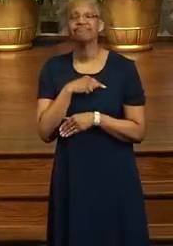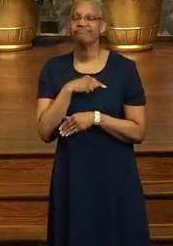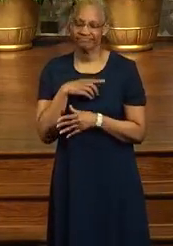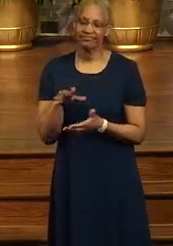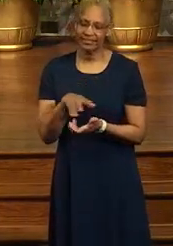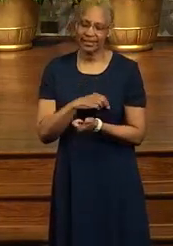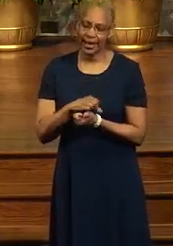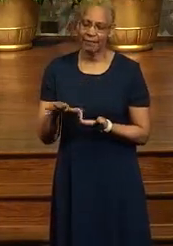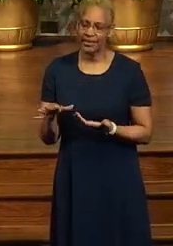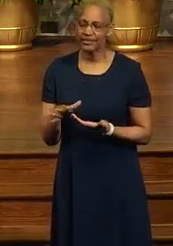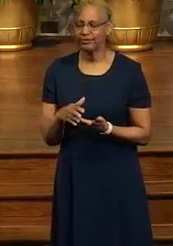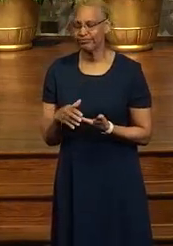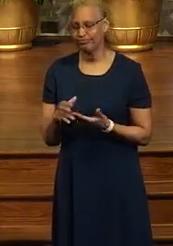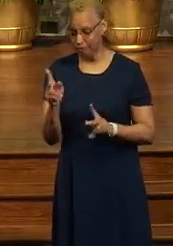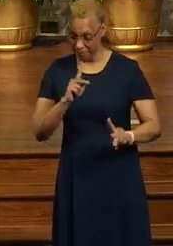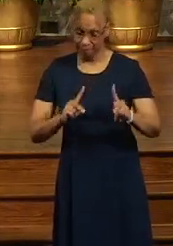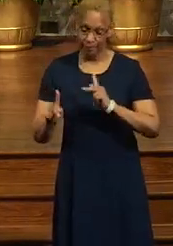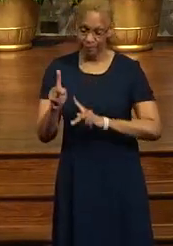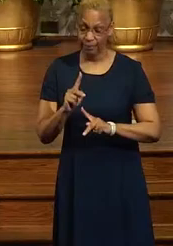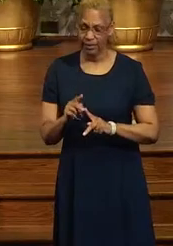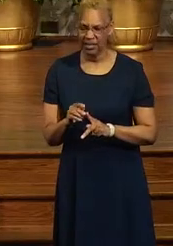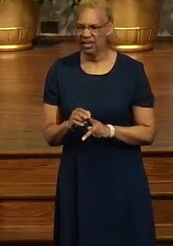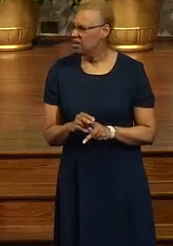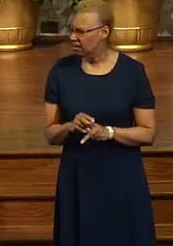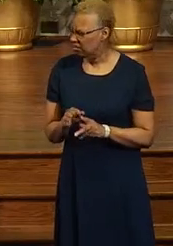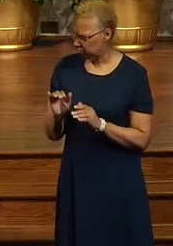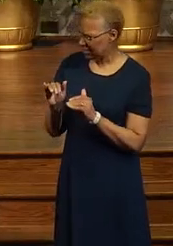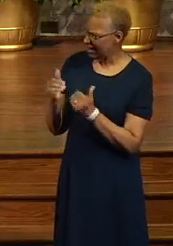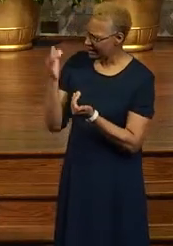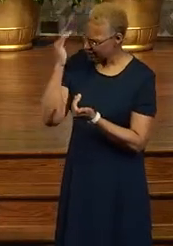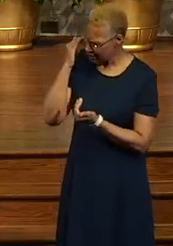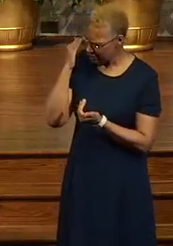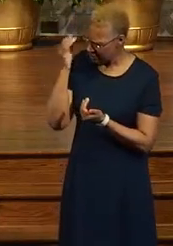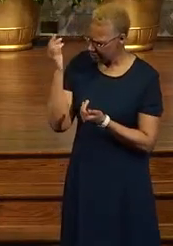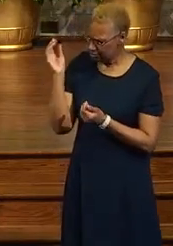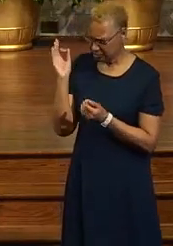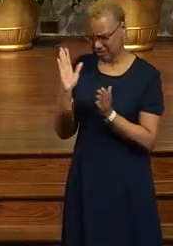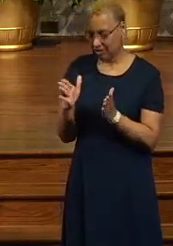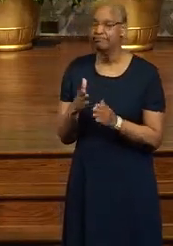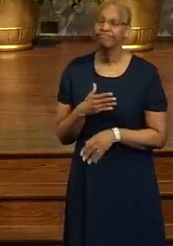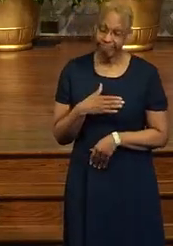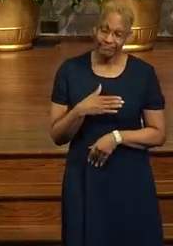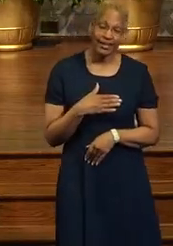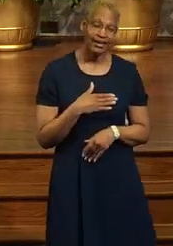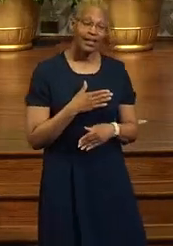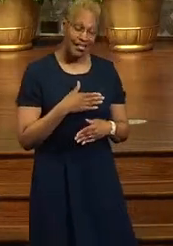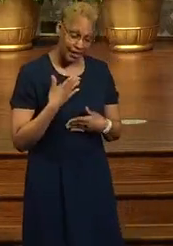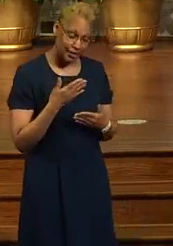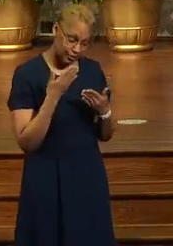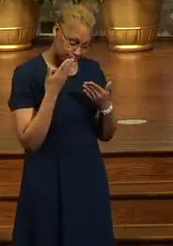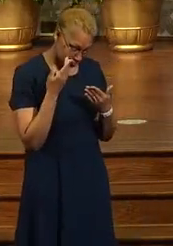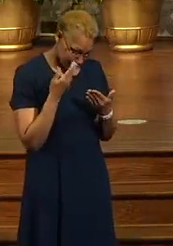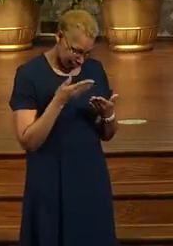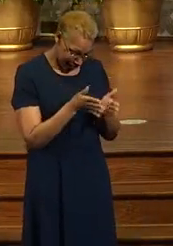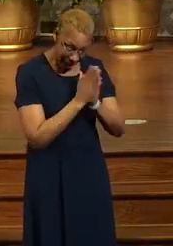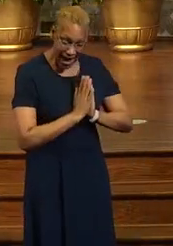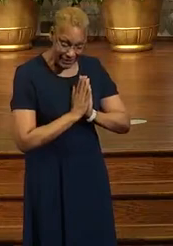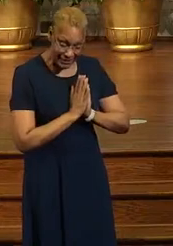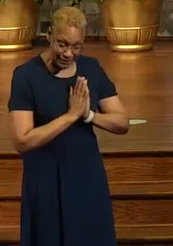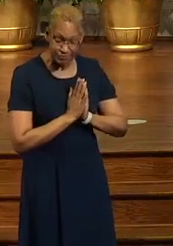goods. So how do you know this, preacher? Oh, I'm glad you asked. Our